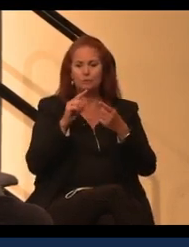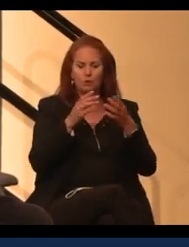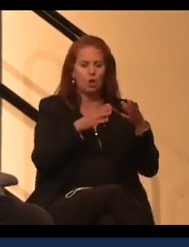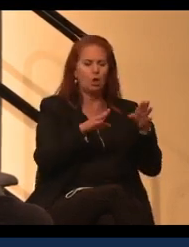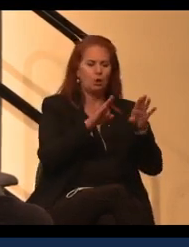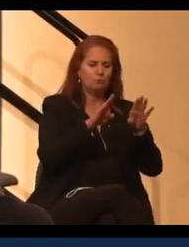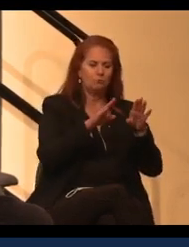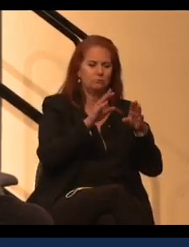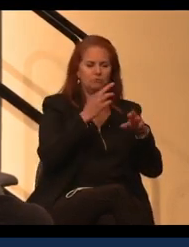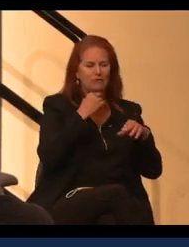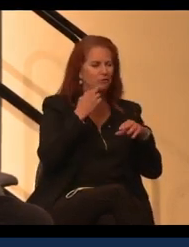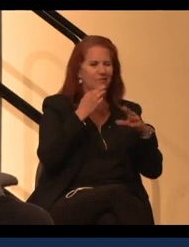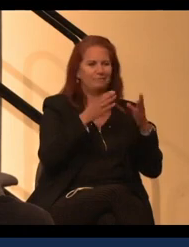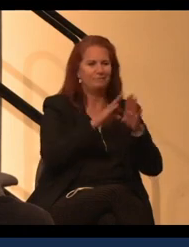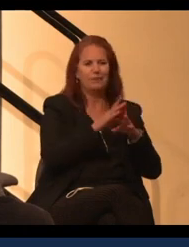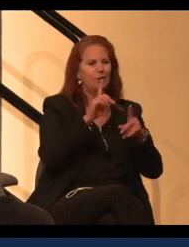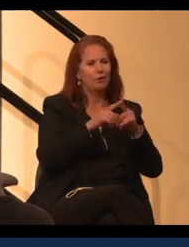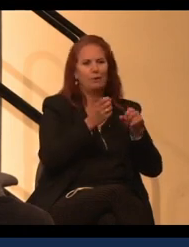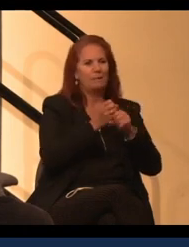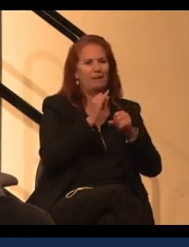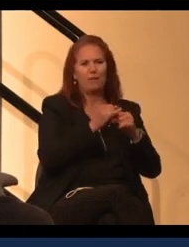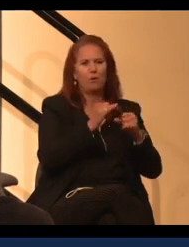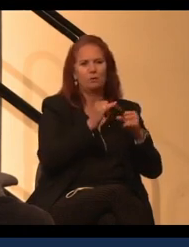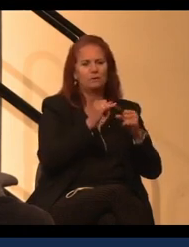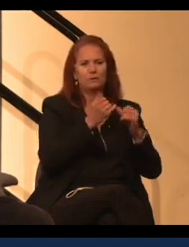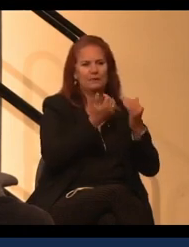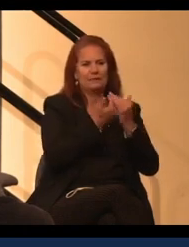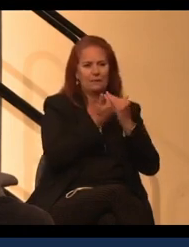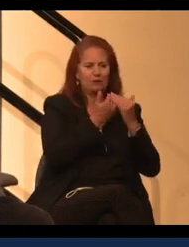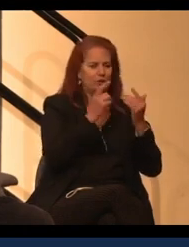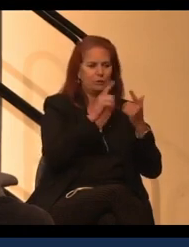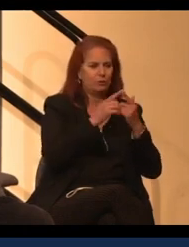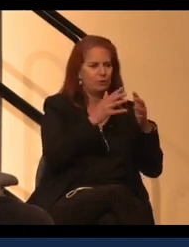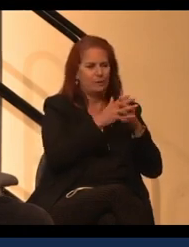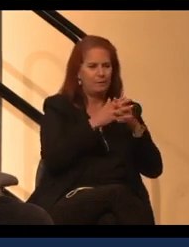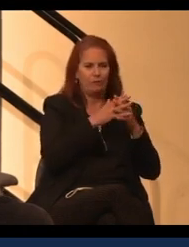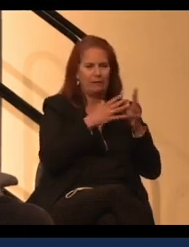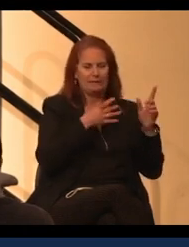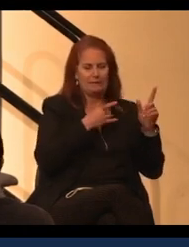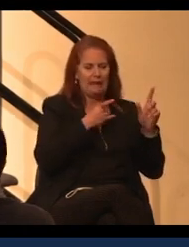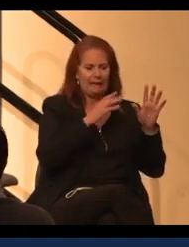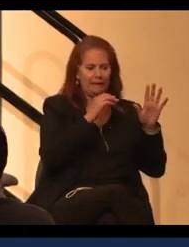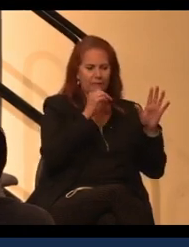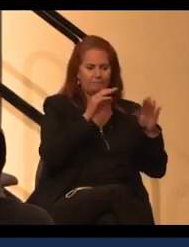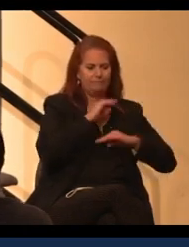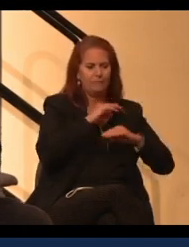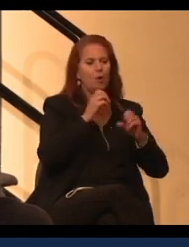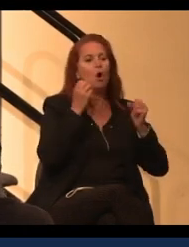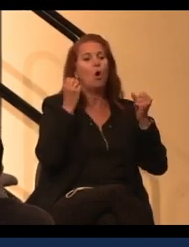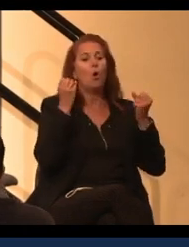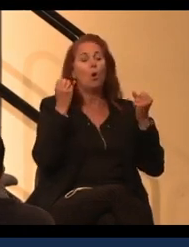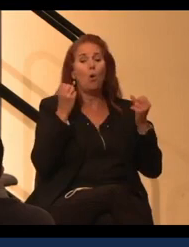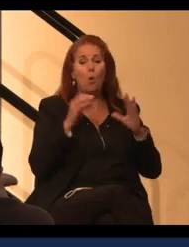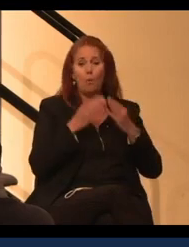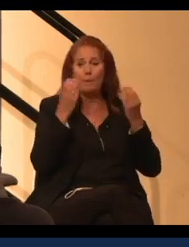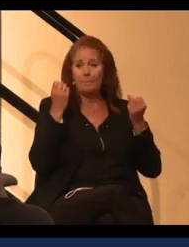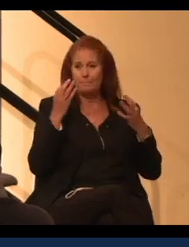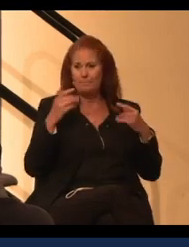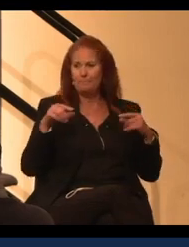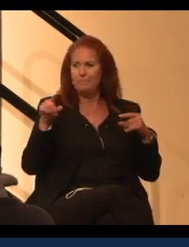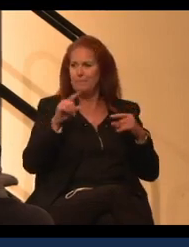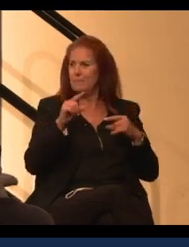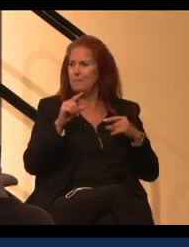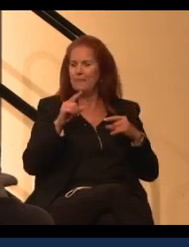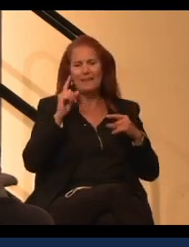shop down. We just couldn't make those pastrami sandwiches to Americans' liking. And so we opened up what many, I know this almost sounds